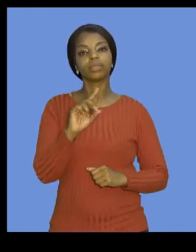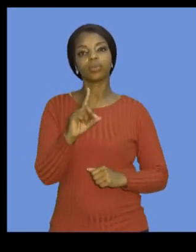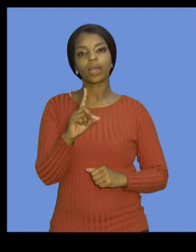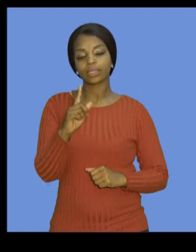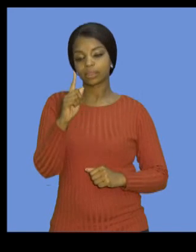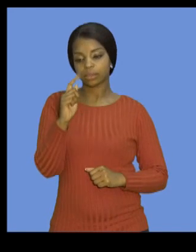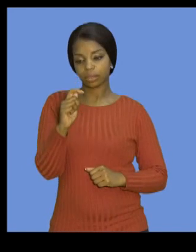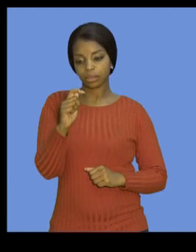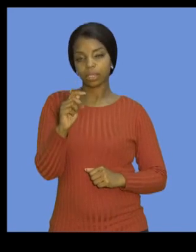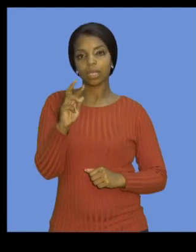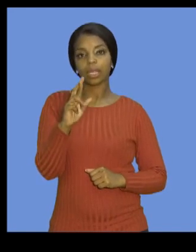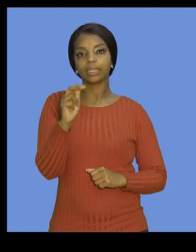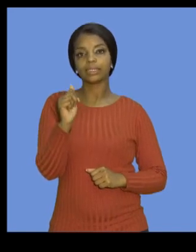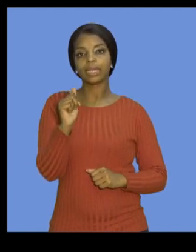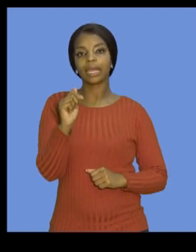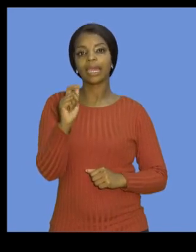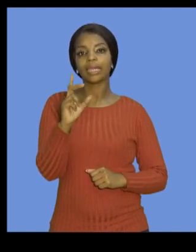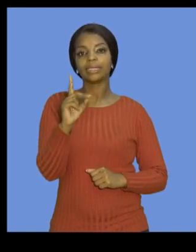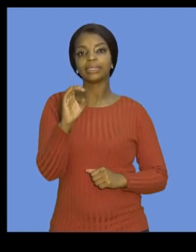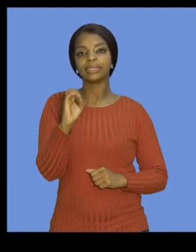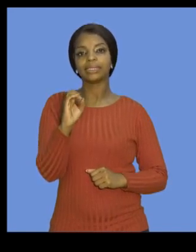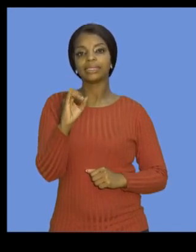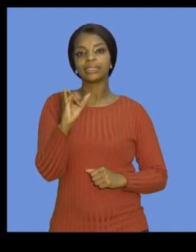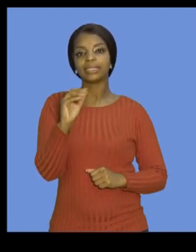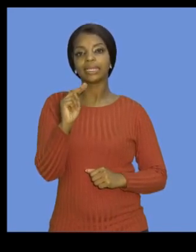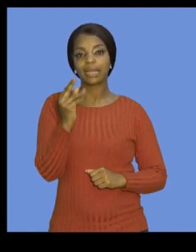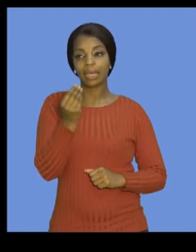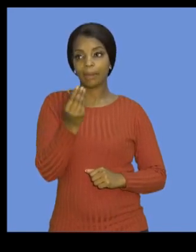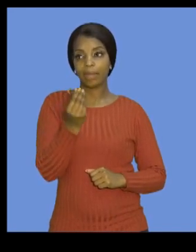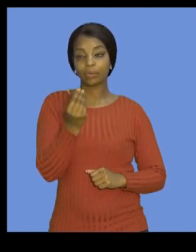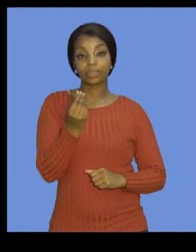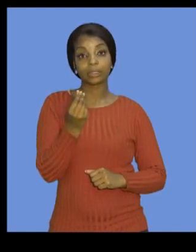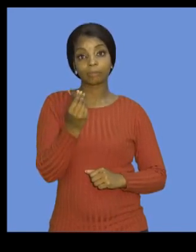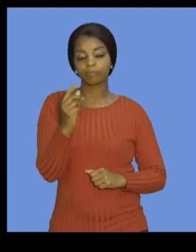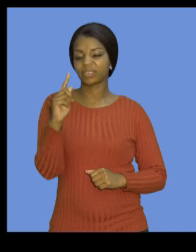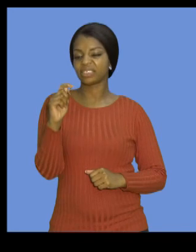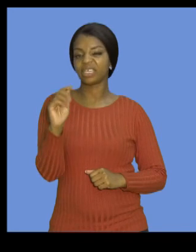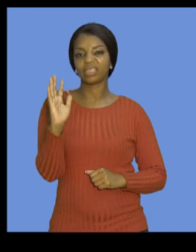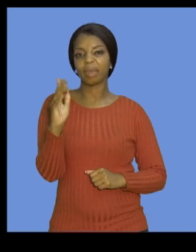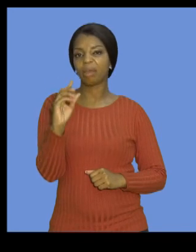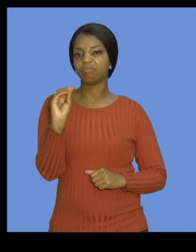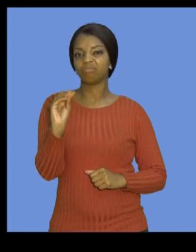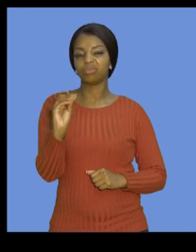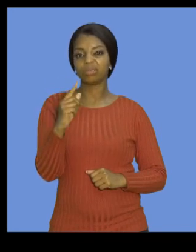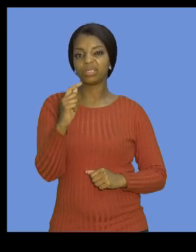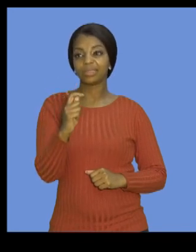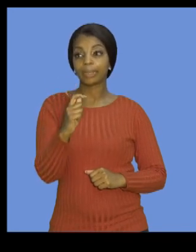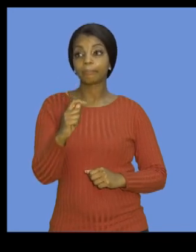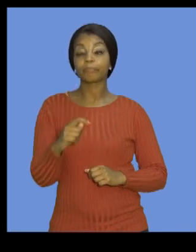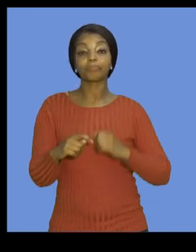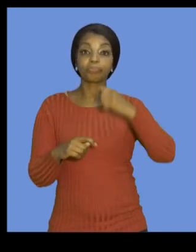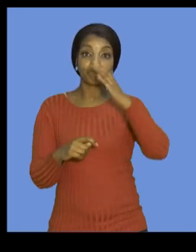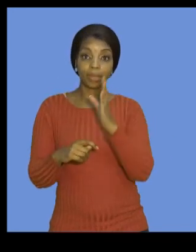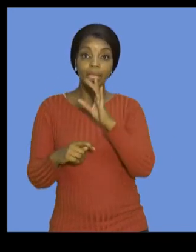to be the trade-in amount, which I will just call P, into 1 plus